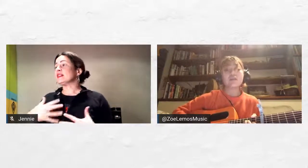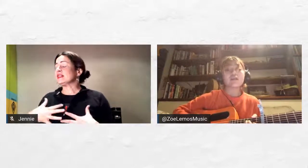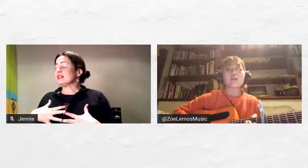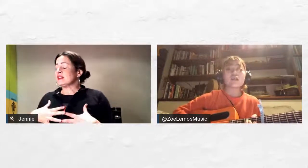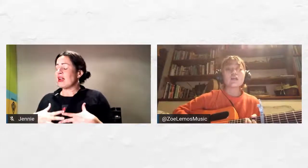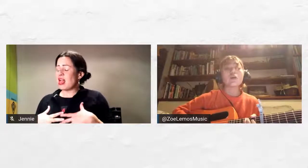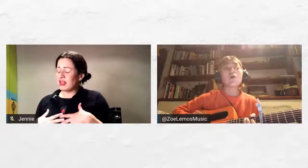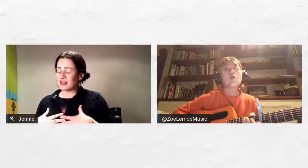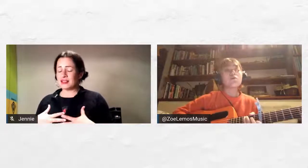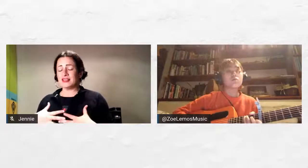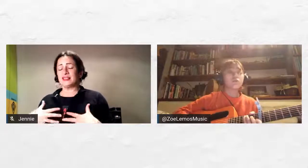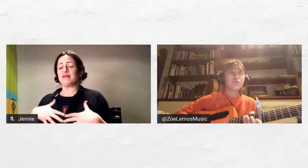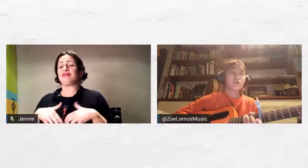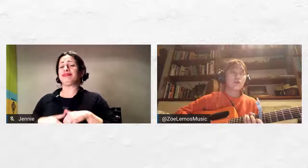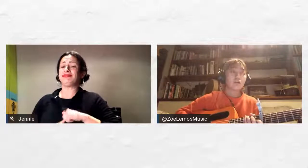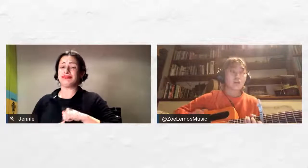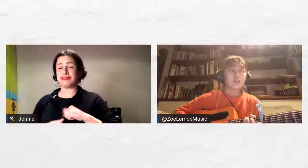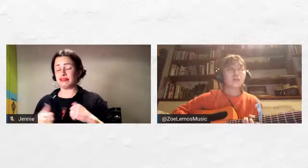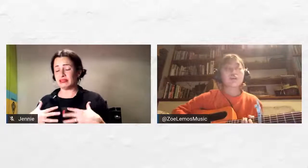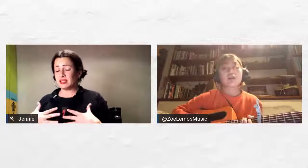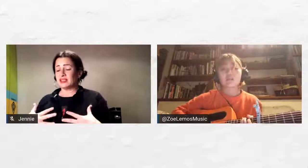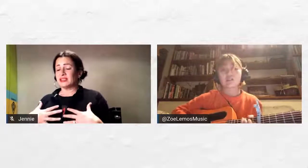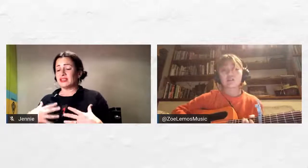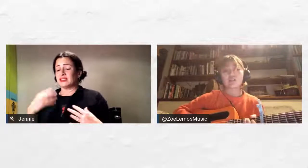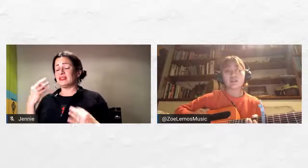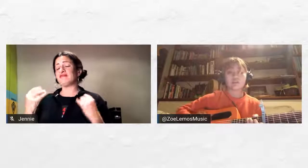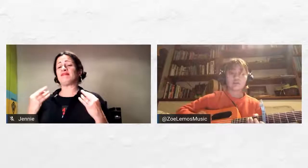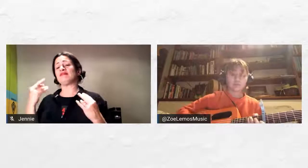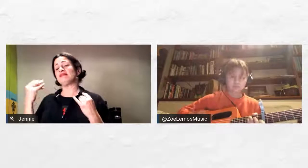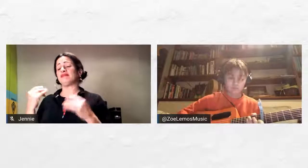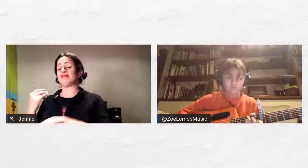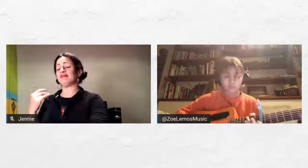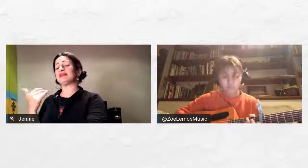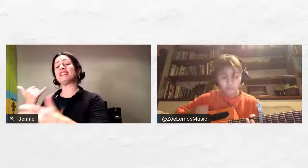for me. Oh, in Tennessee.